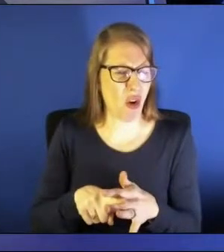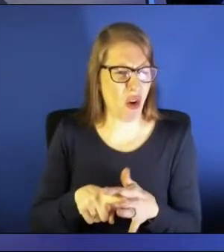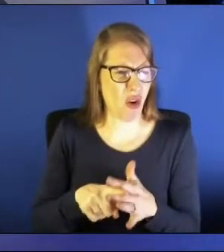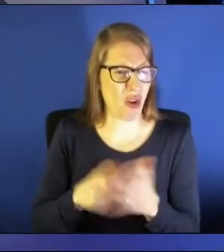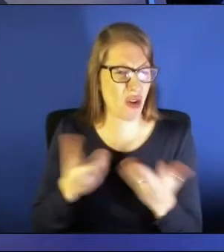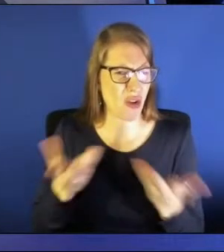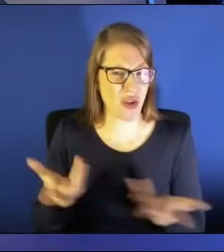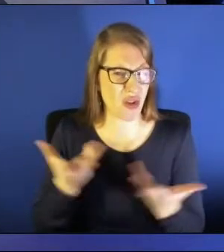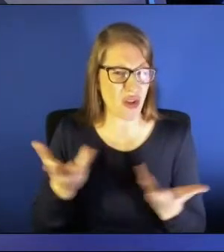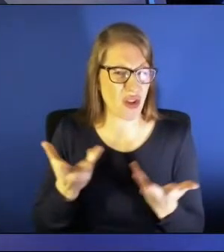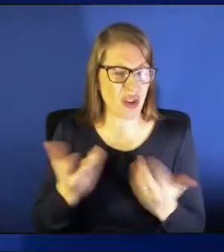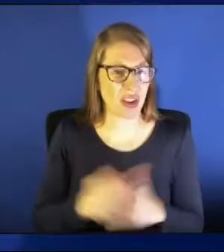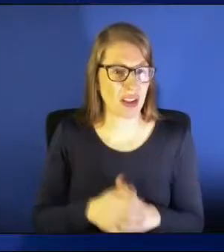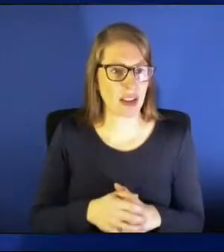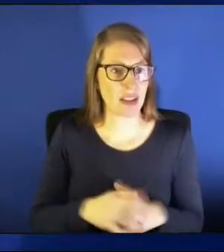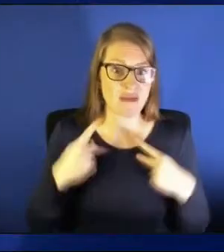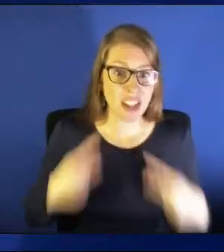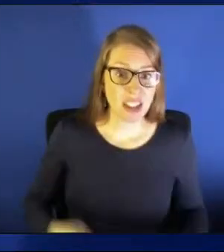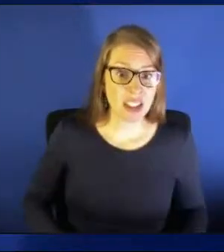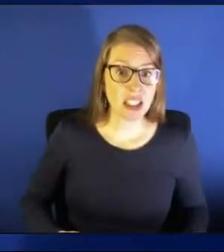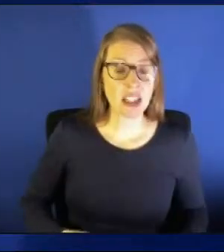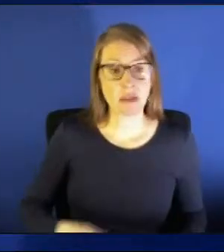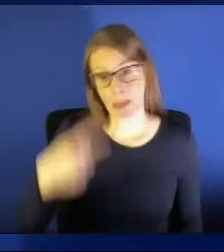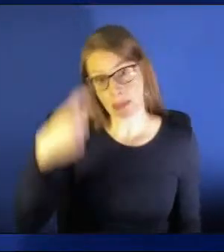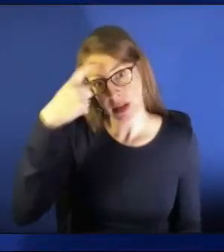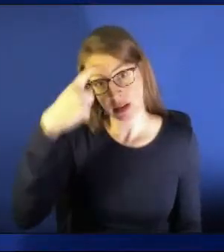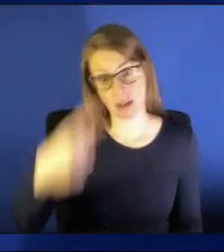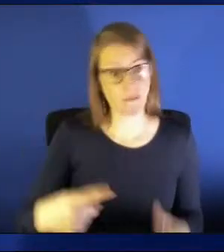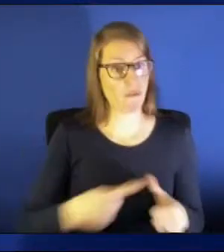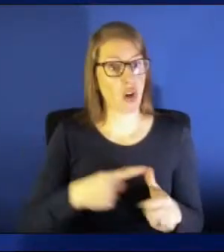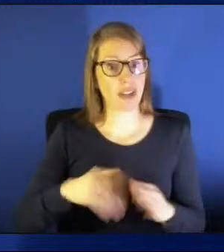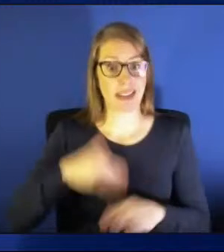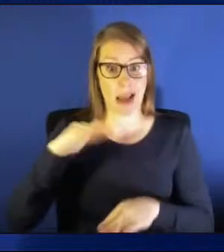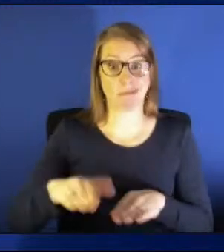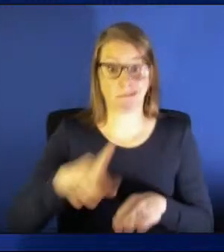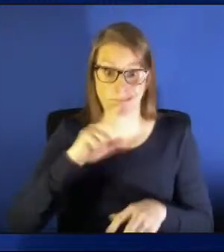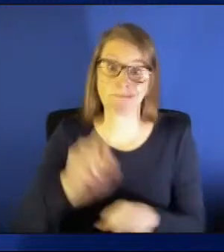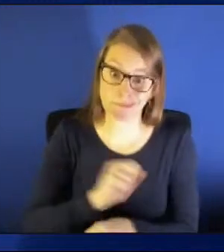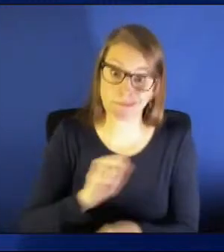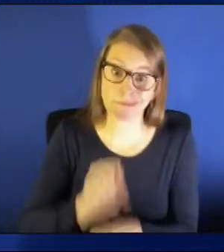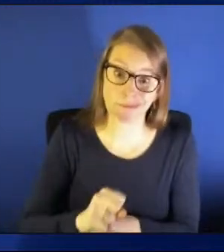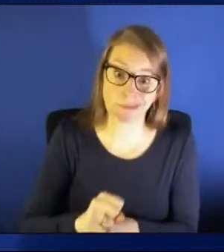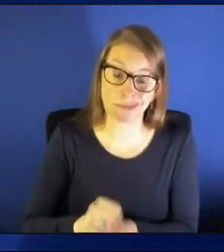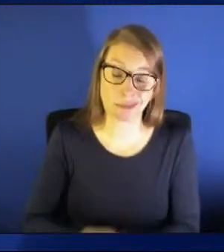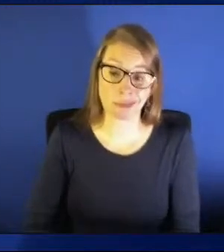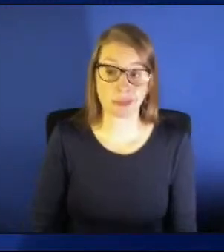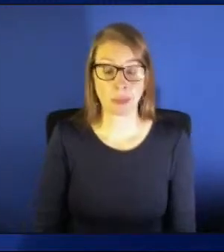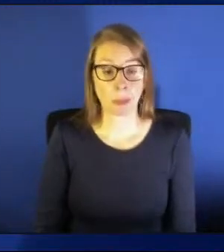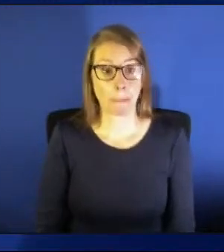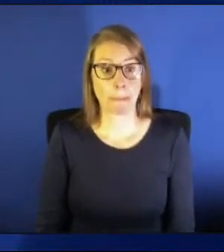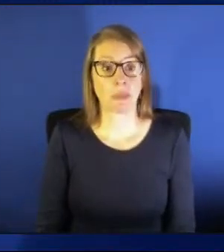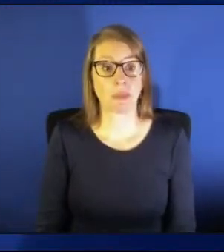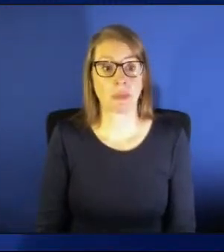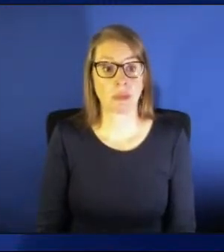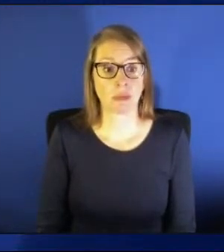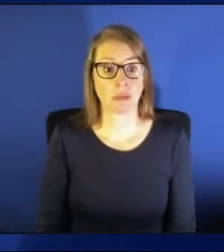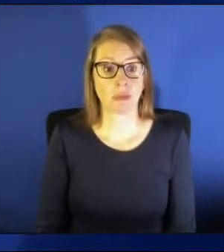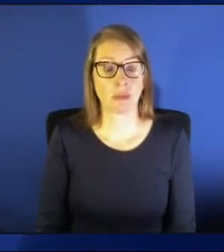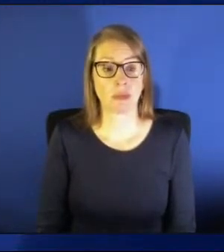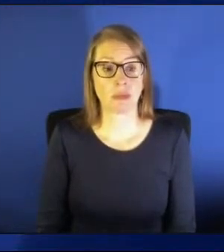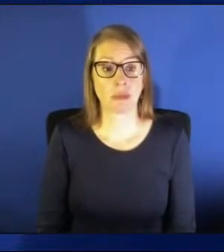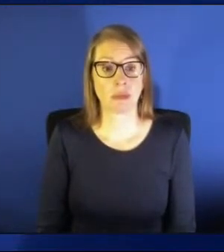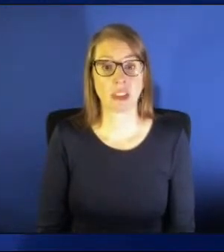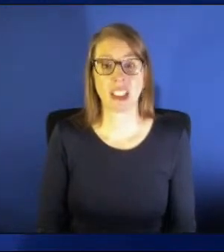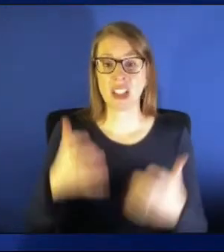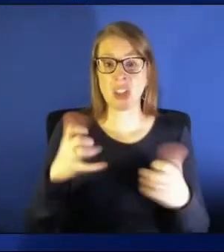physically and mentally? Well, it's always by taking that first step, literally and figuratively. But what you want to do is probably not plan on doing a marathon